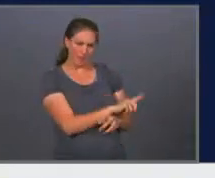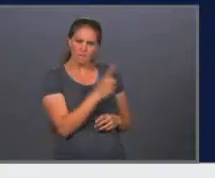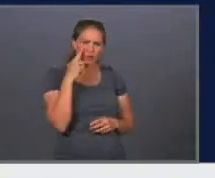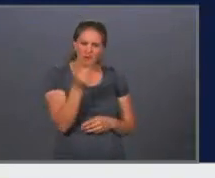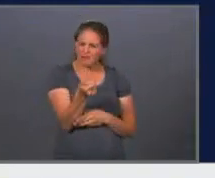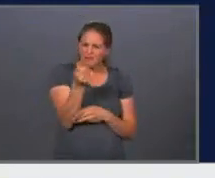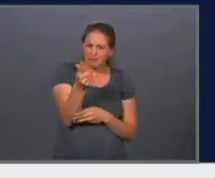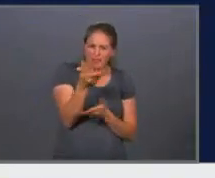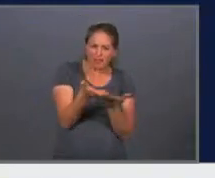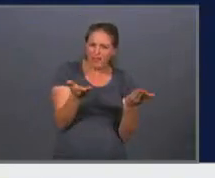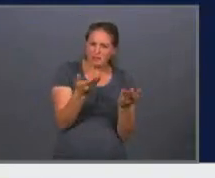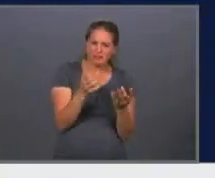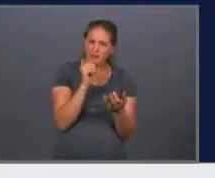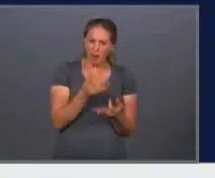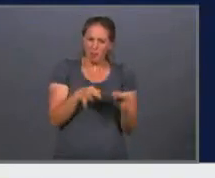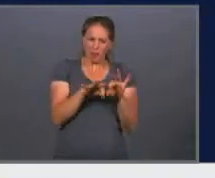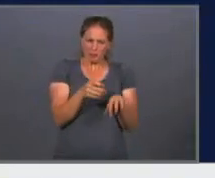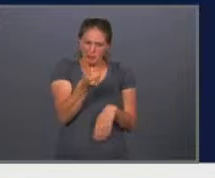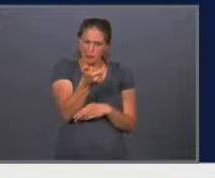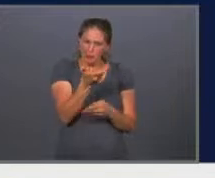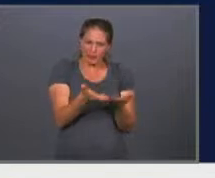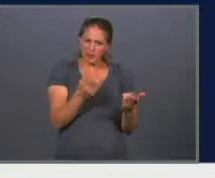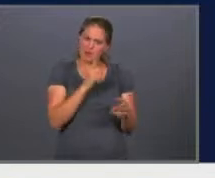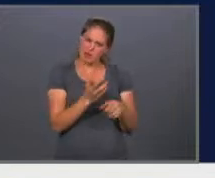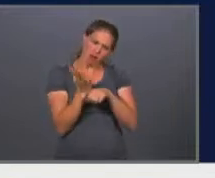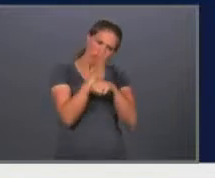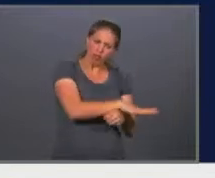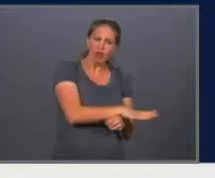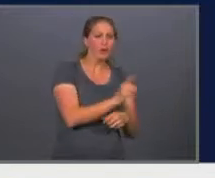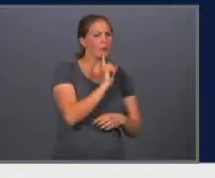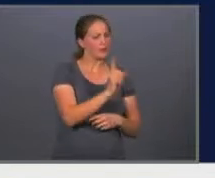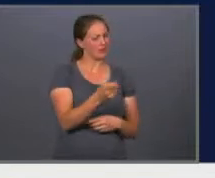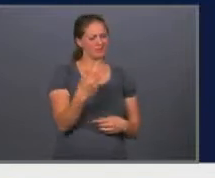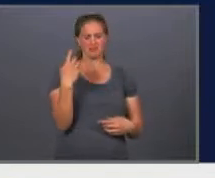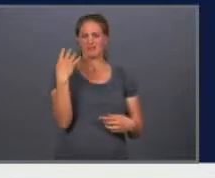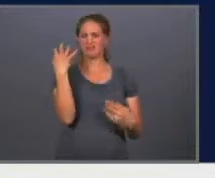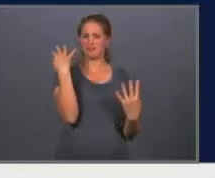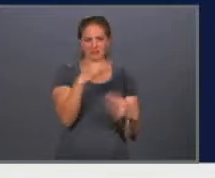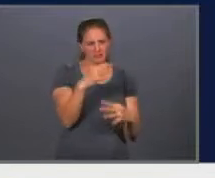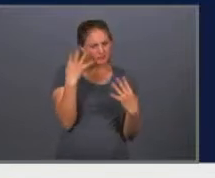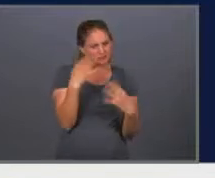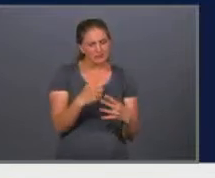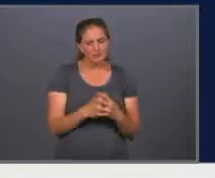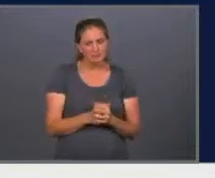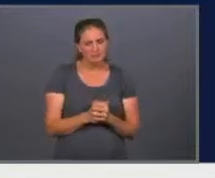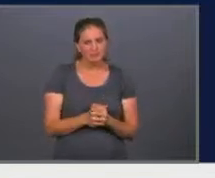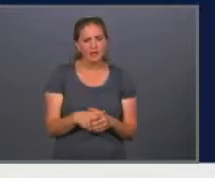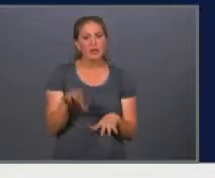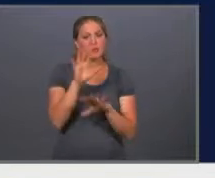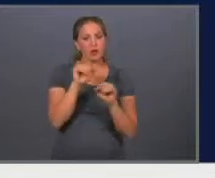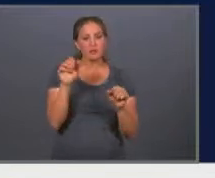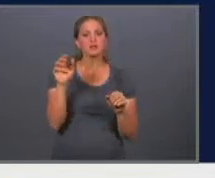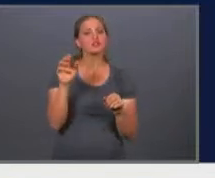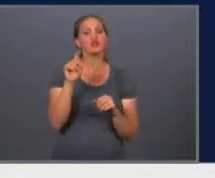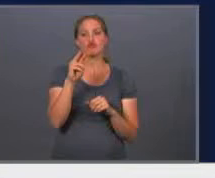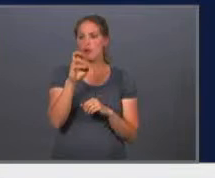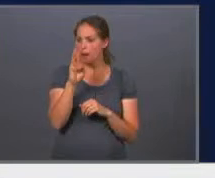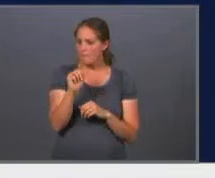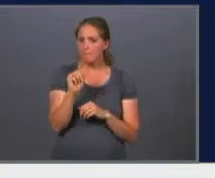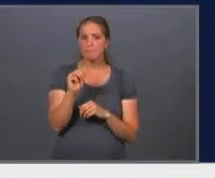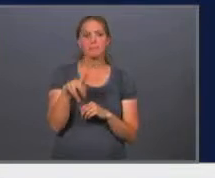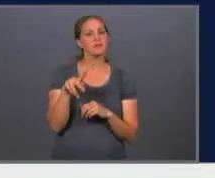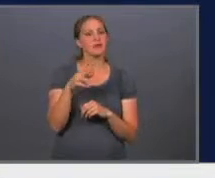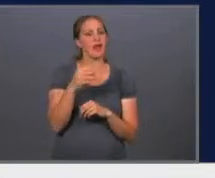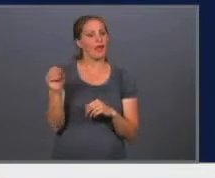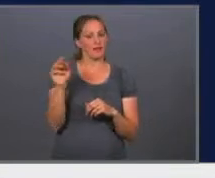that are minuscule, it's absolutely absurd. President Trump, Vice President Pence, Secretary of State Mike